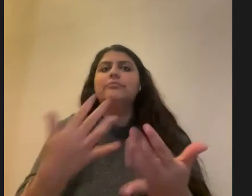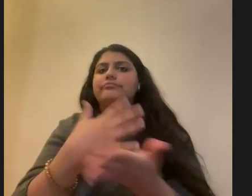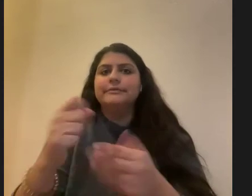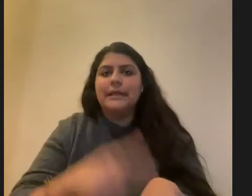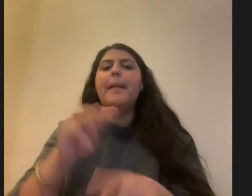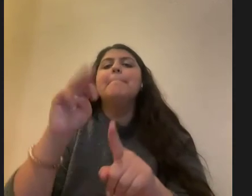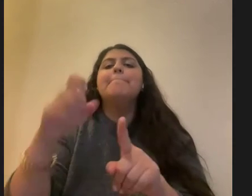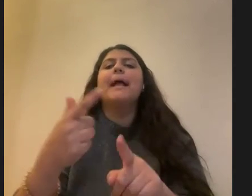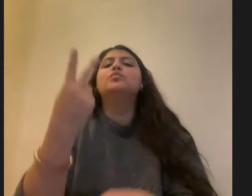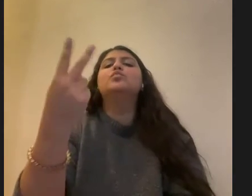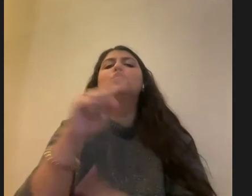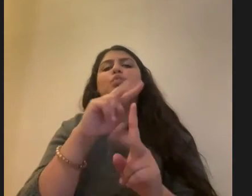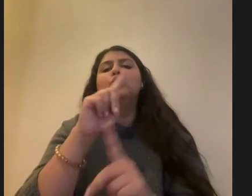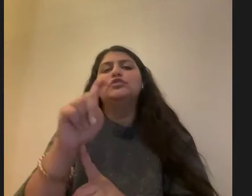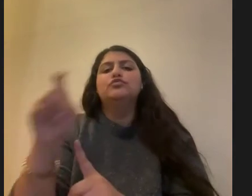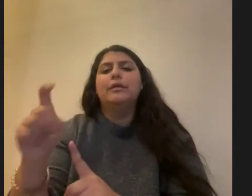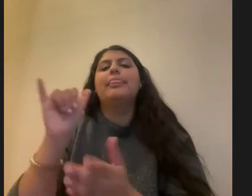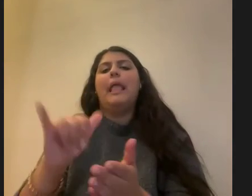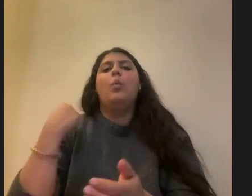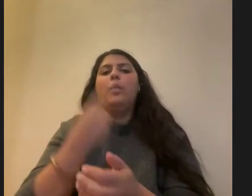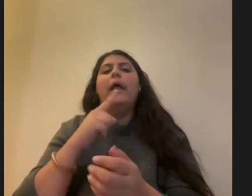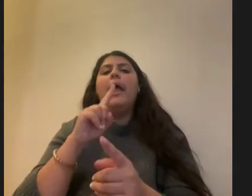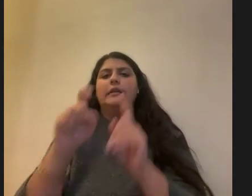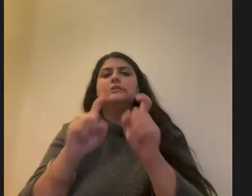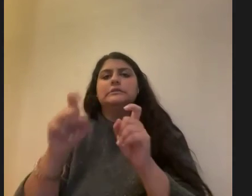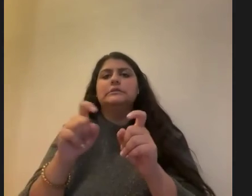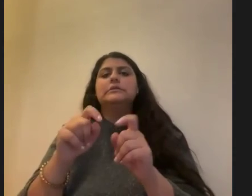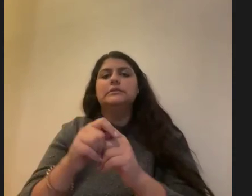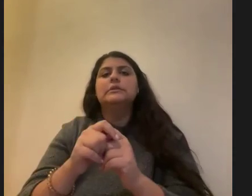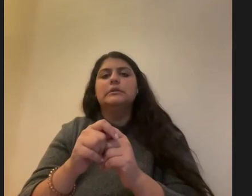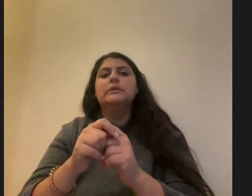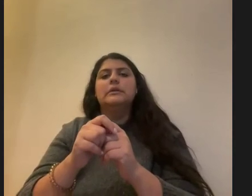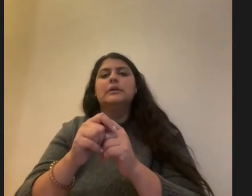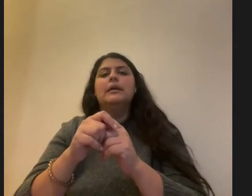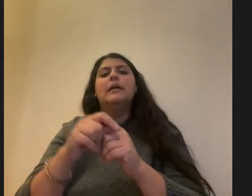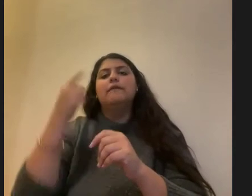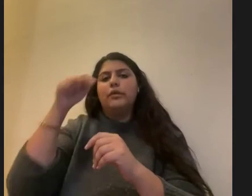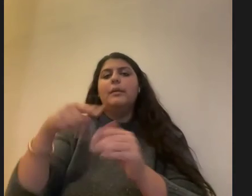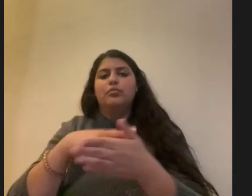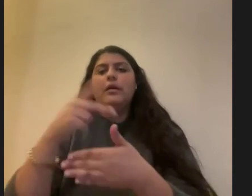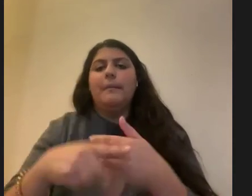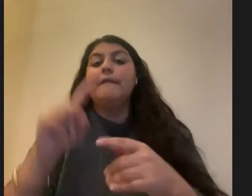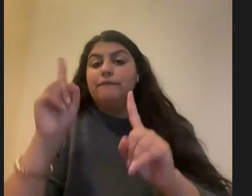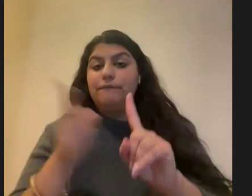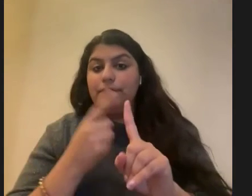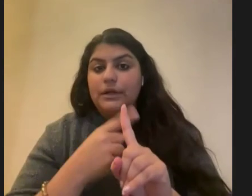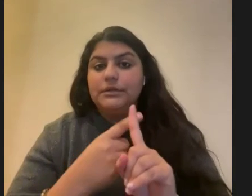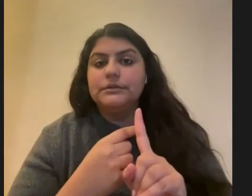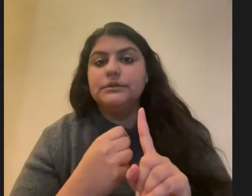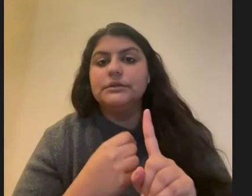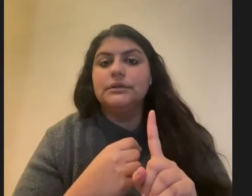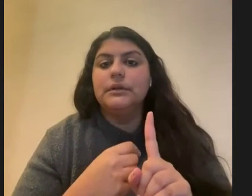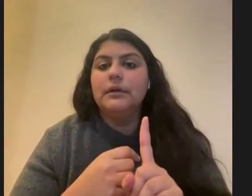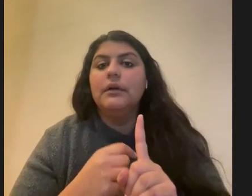the same 2 questions that we ask all of the scientists that come onto this program. The first question, Meg, is if